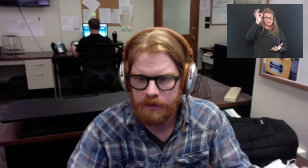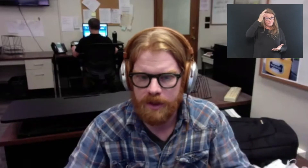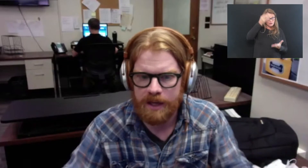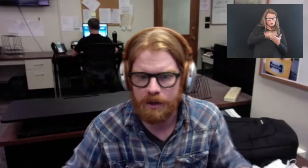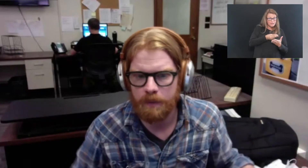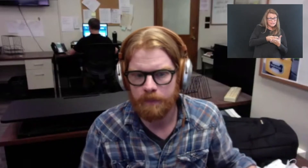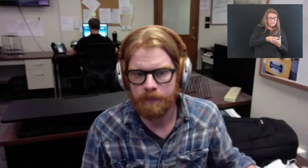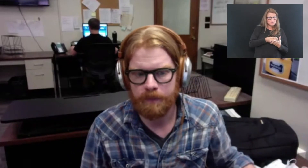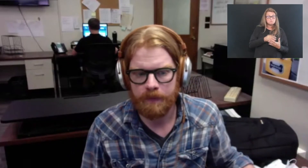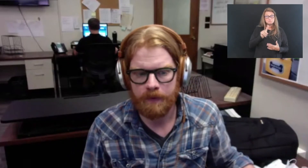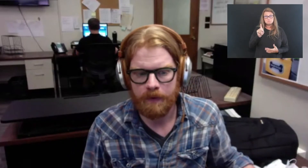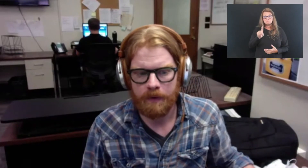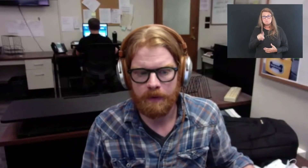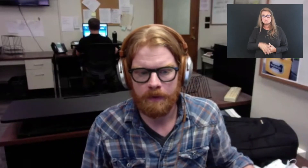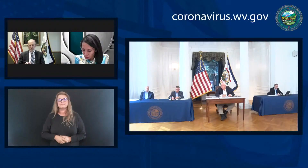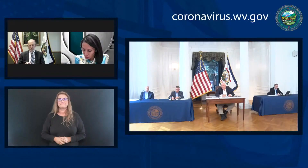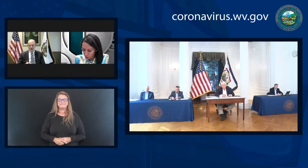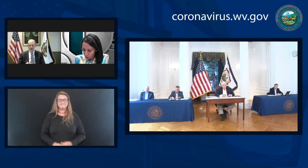dollars? Thank you.